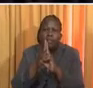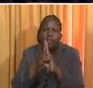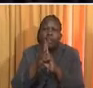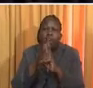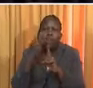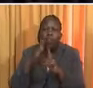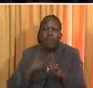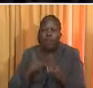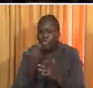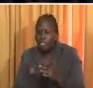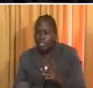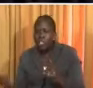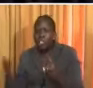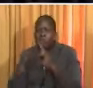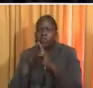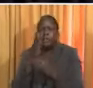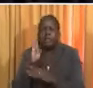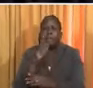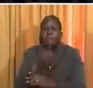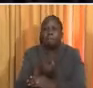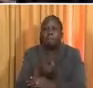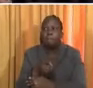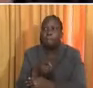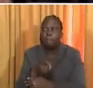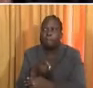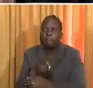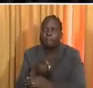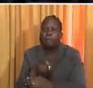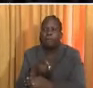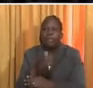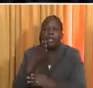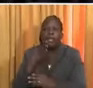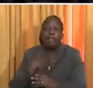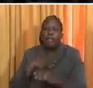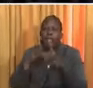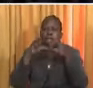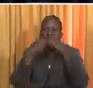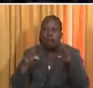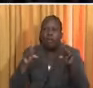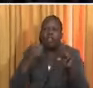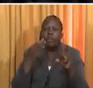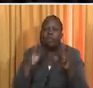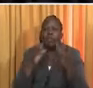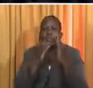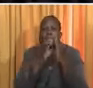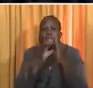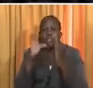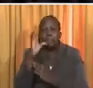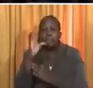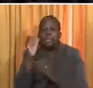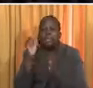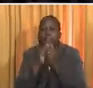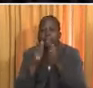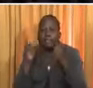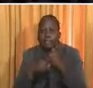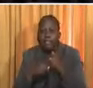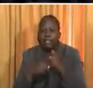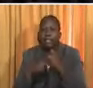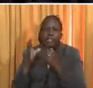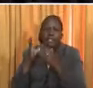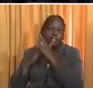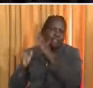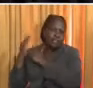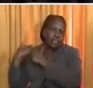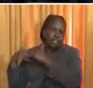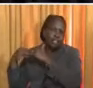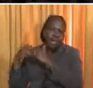generations to come. The language of Chapter 16 is clear and plain, leaving no room